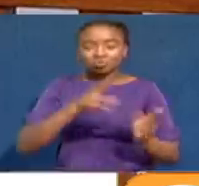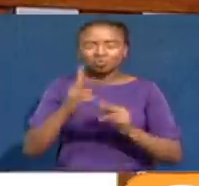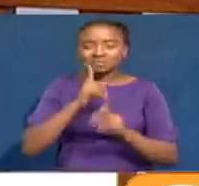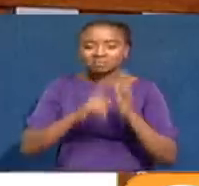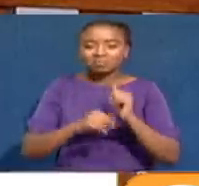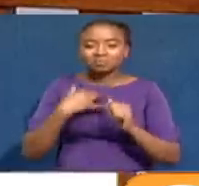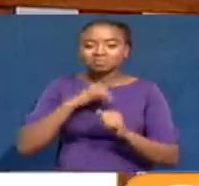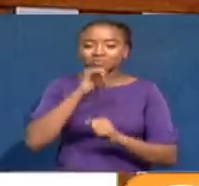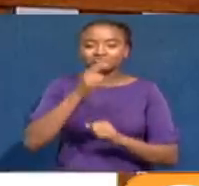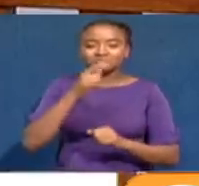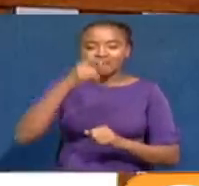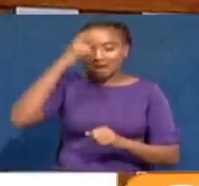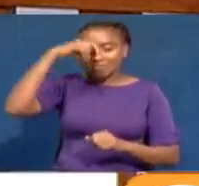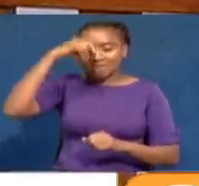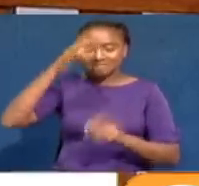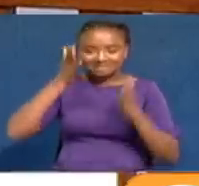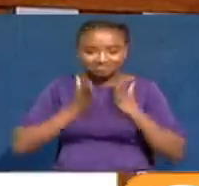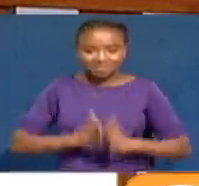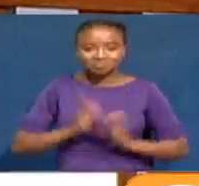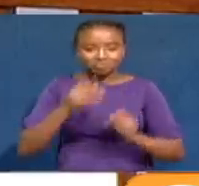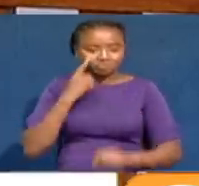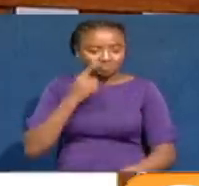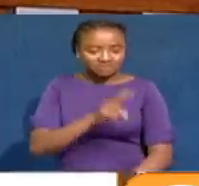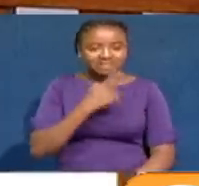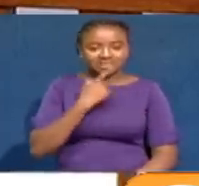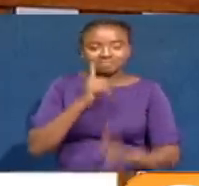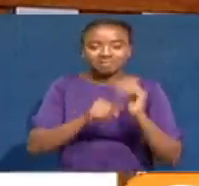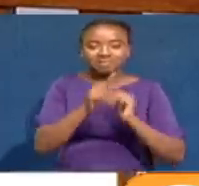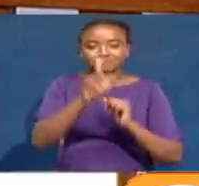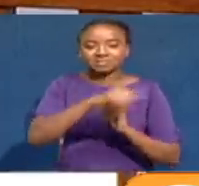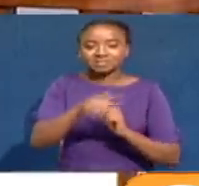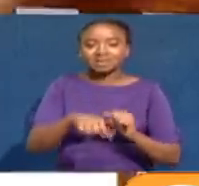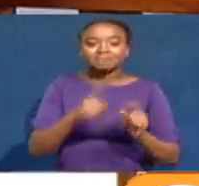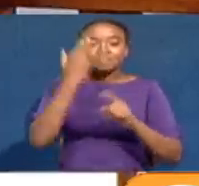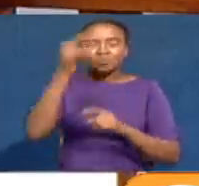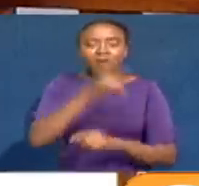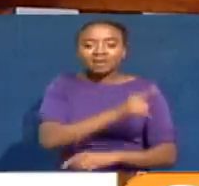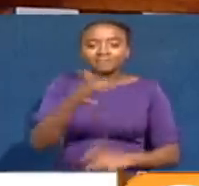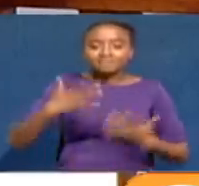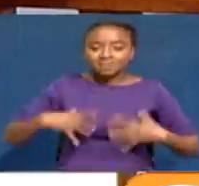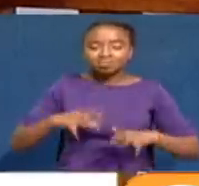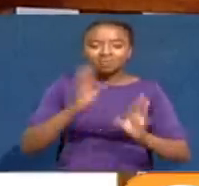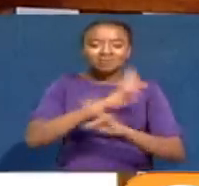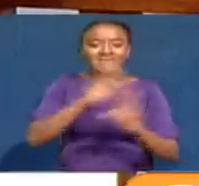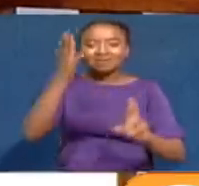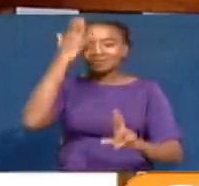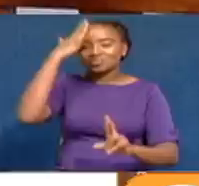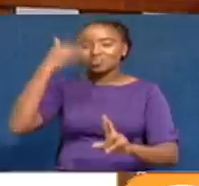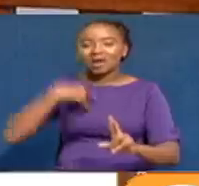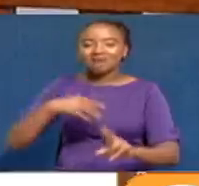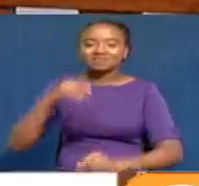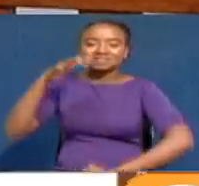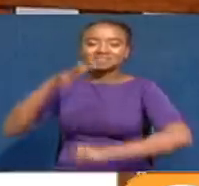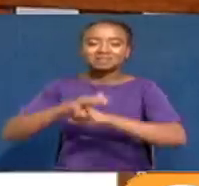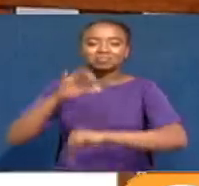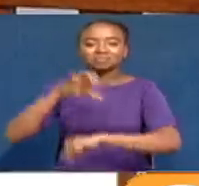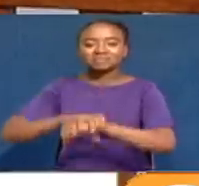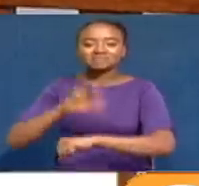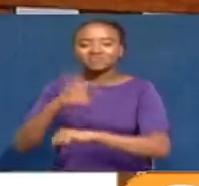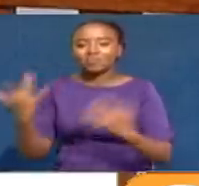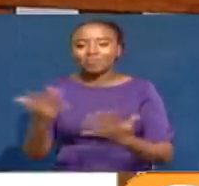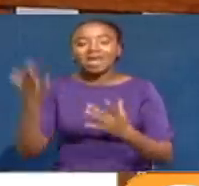tell when a cockroach is pregnant. These people, already they know the people's votes that are in their pockets, how they will get